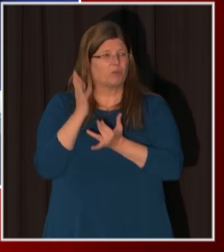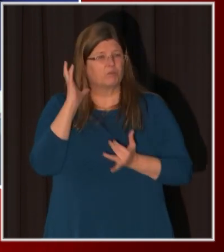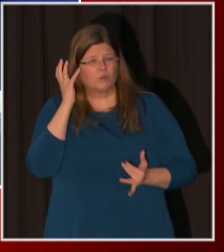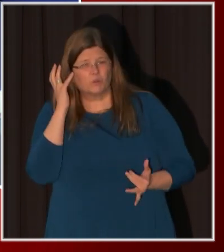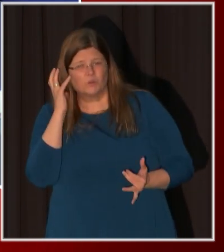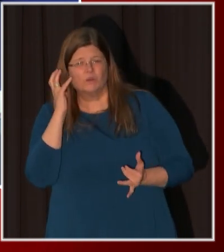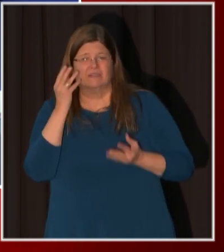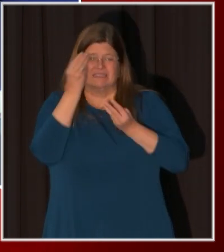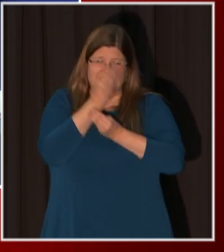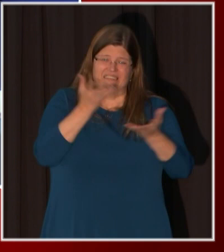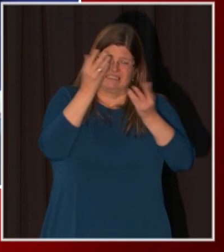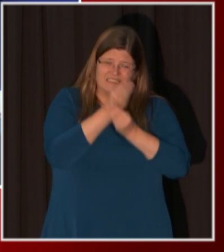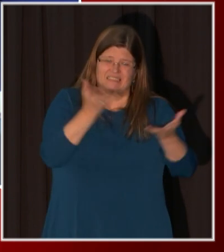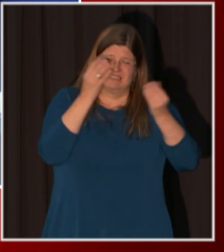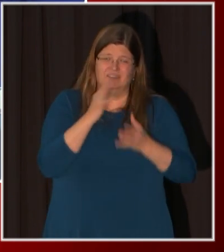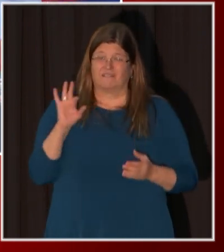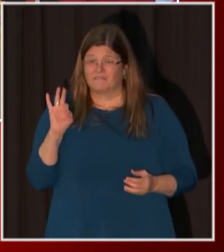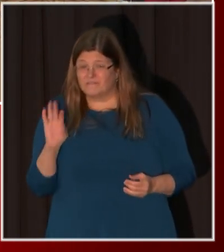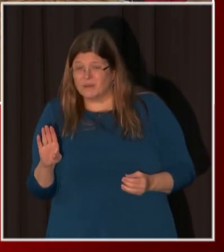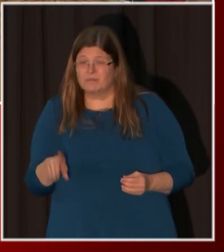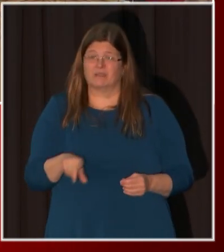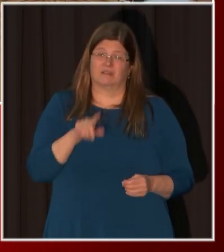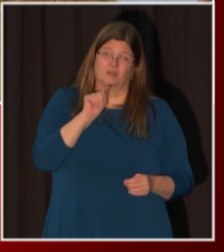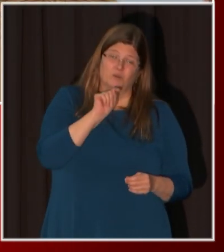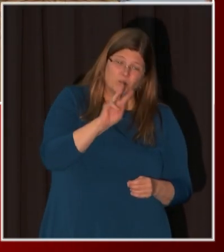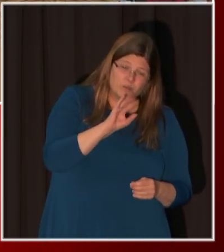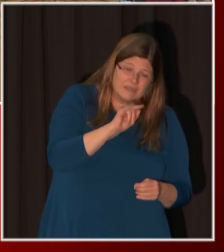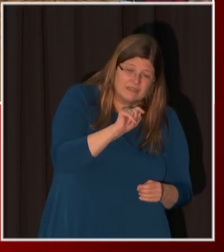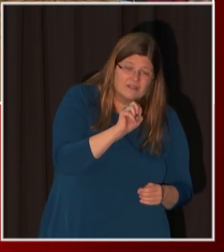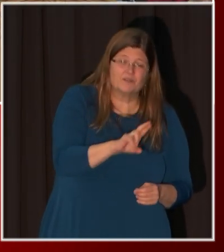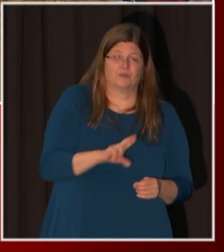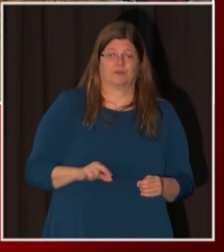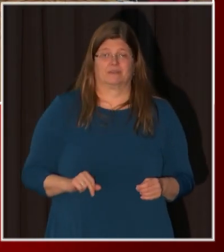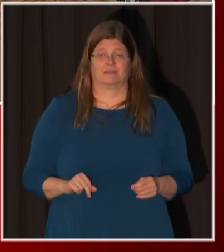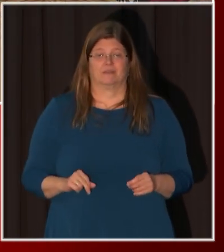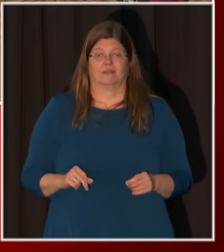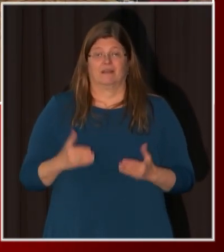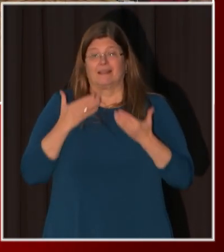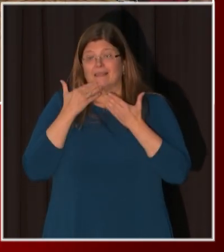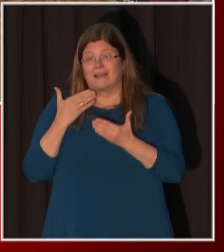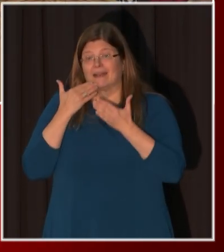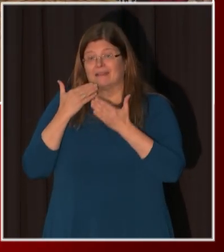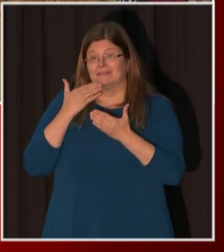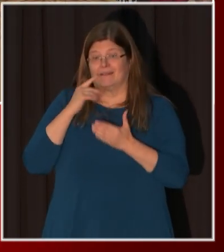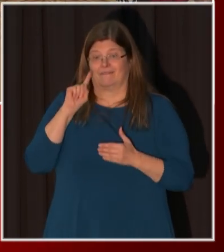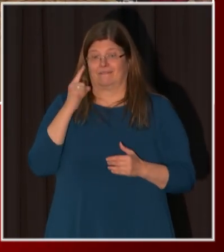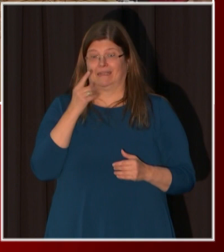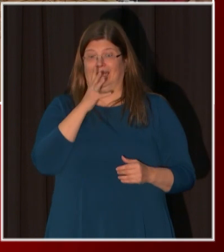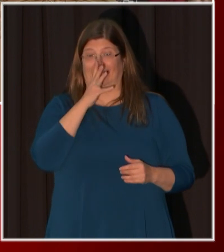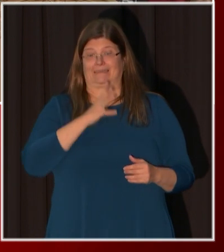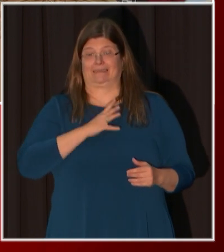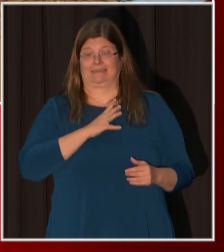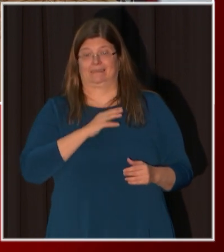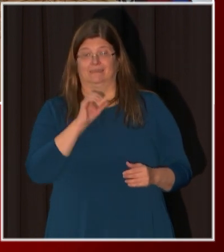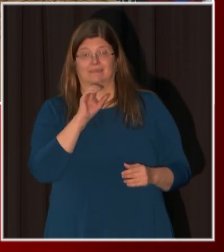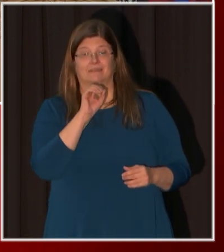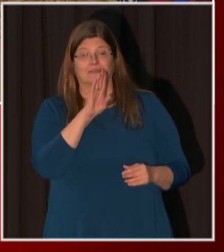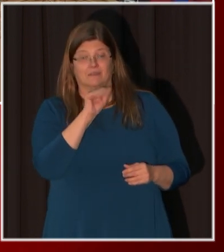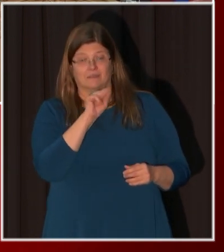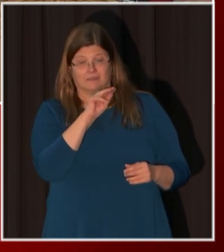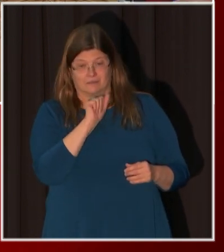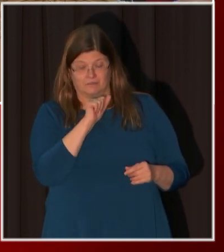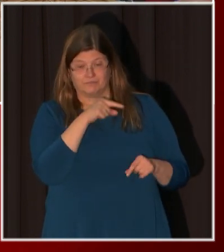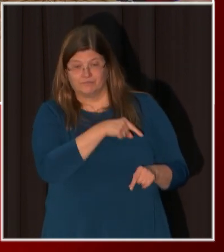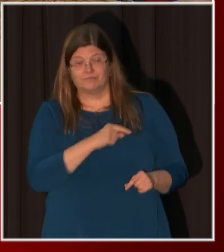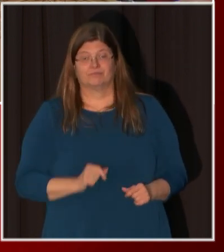social media as well. So thank you, former First Lady Obama. And with that, let me turn to our